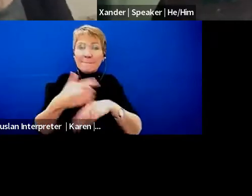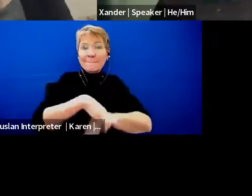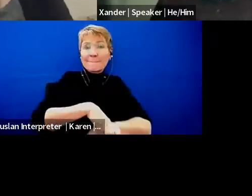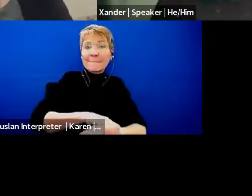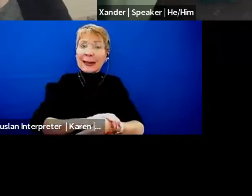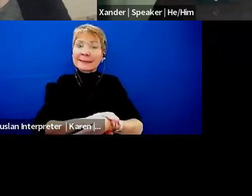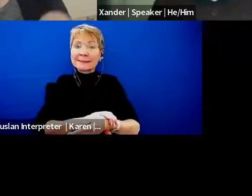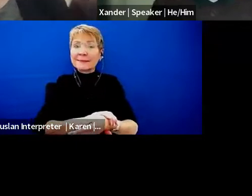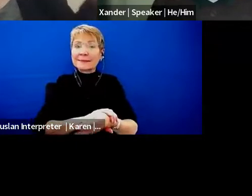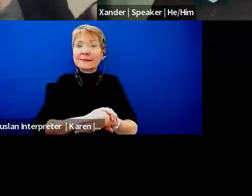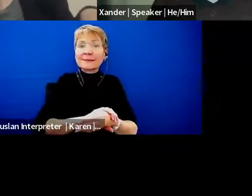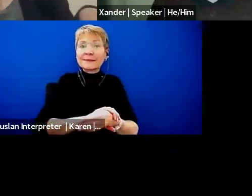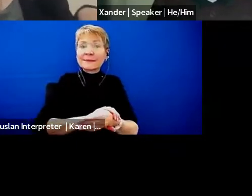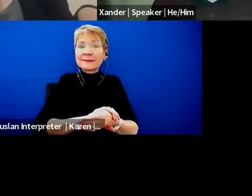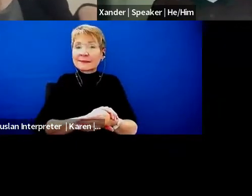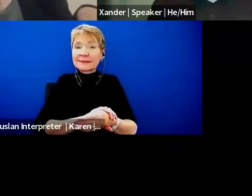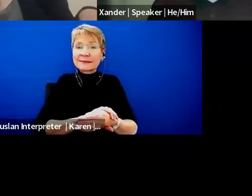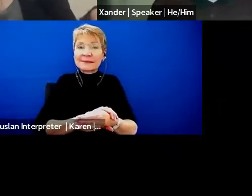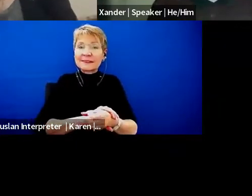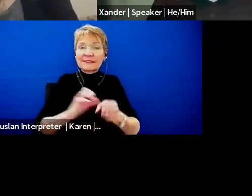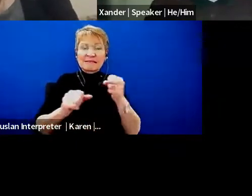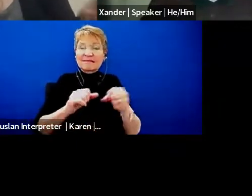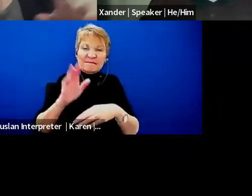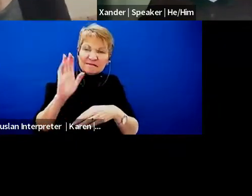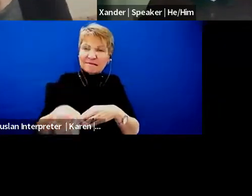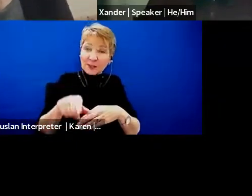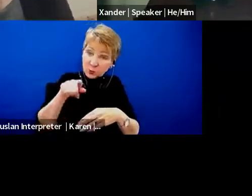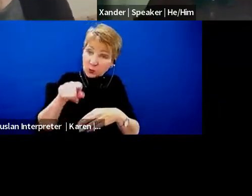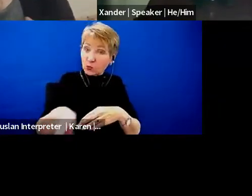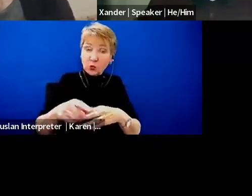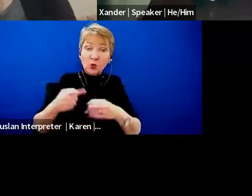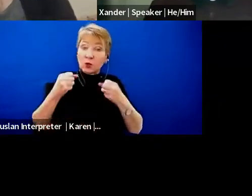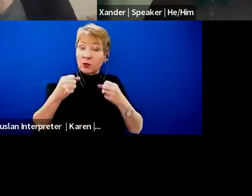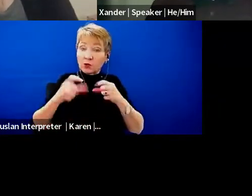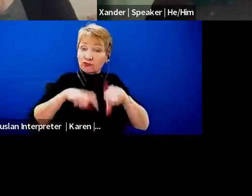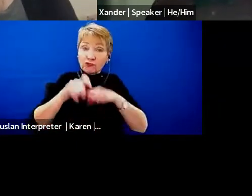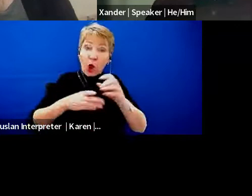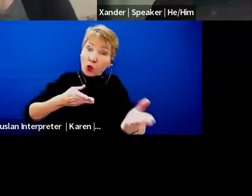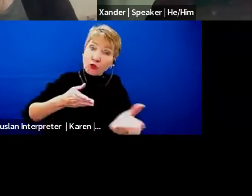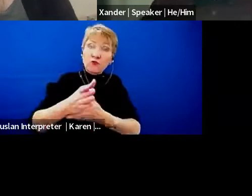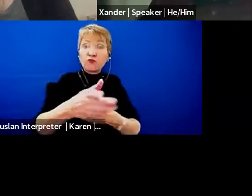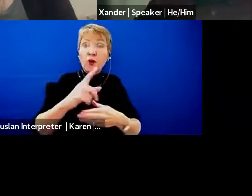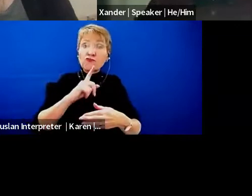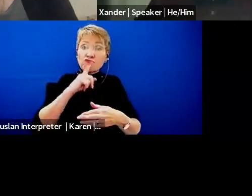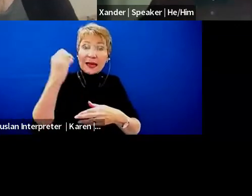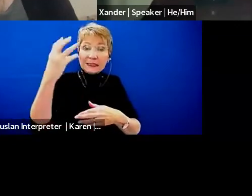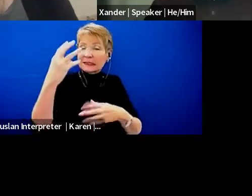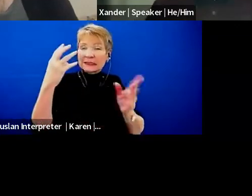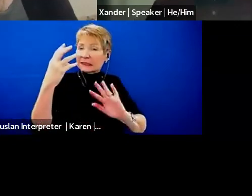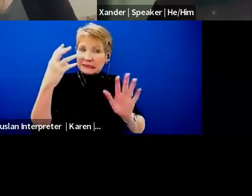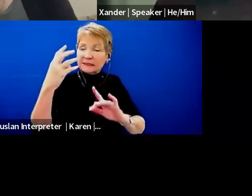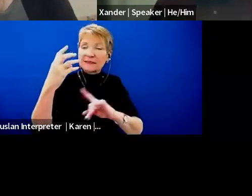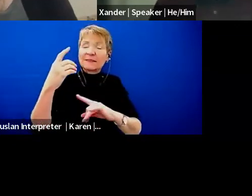and, you know, try and tag down the person who just ran that red light and all this and that, and still having those normal moments. But